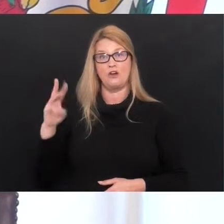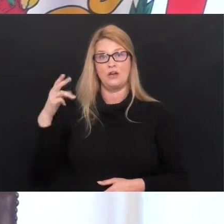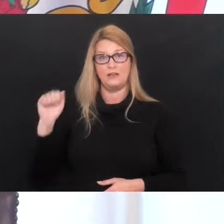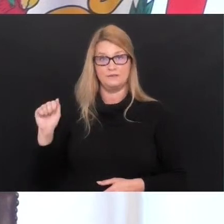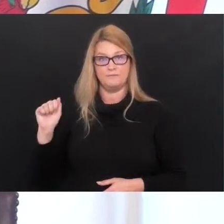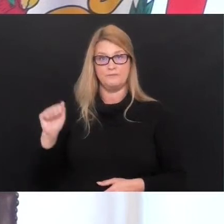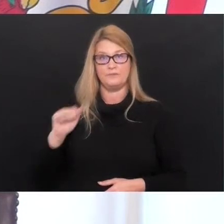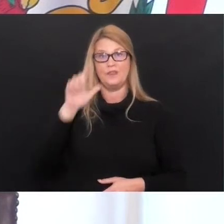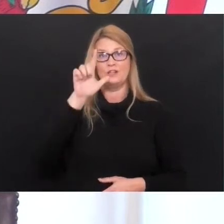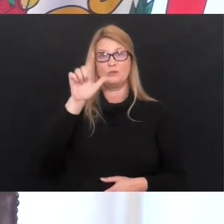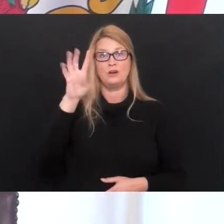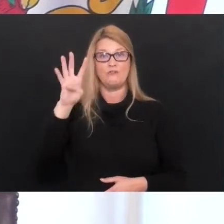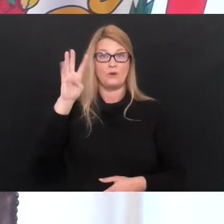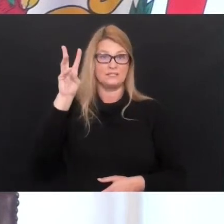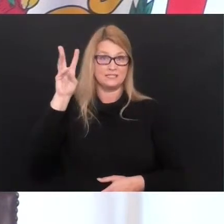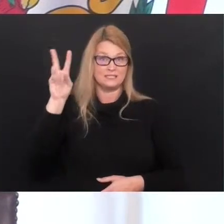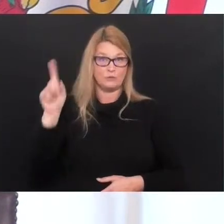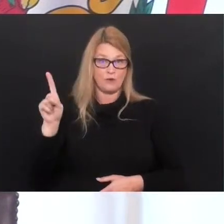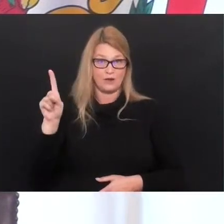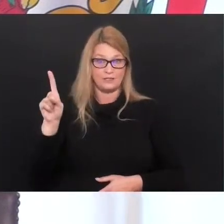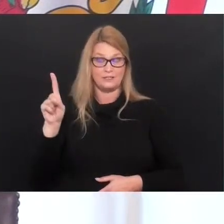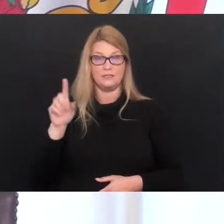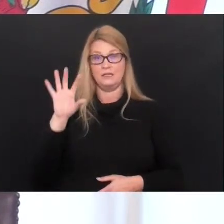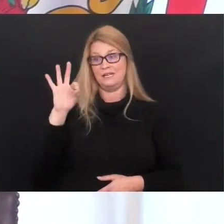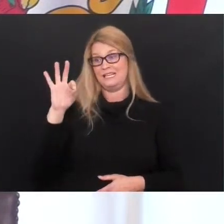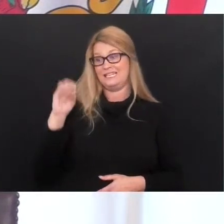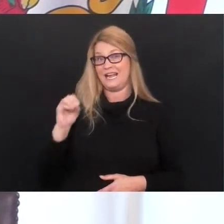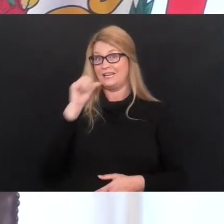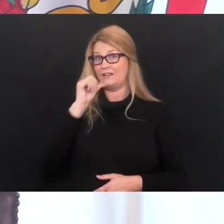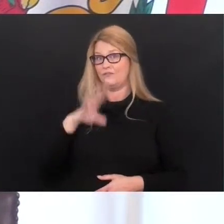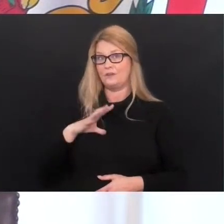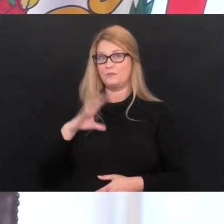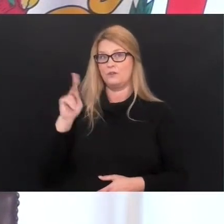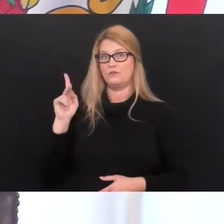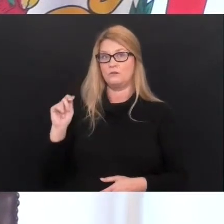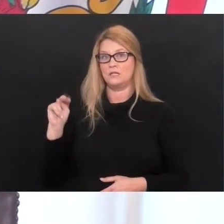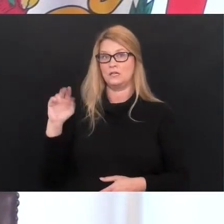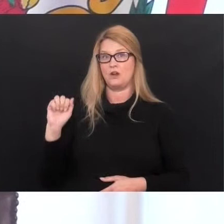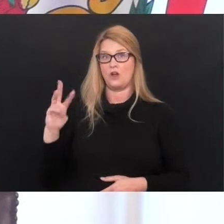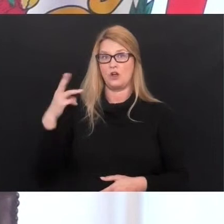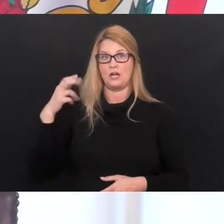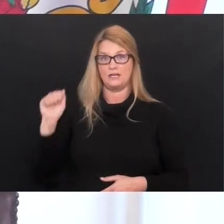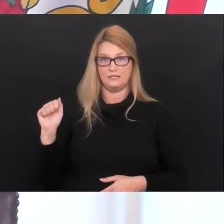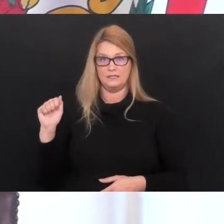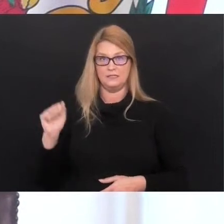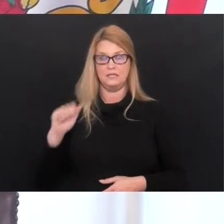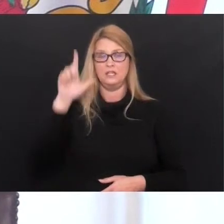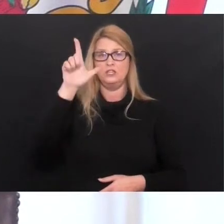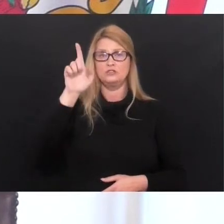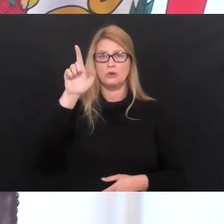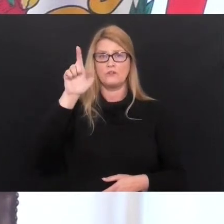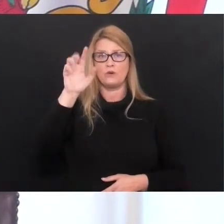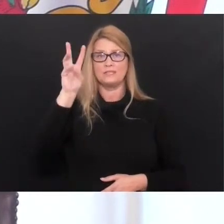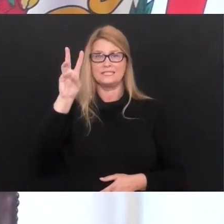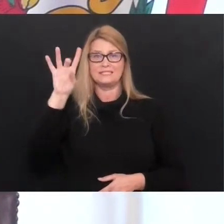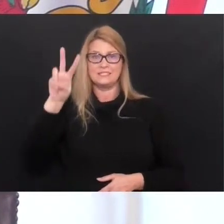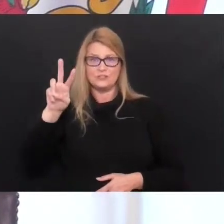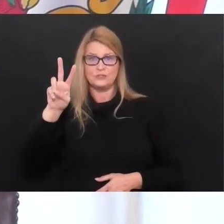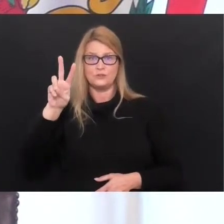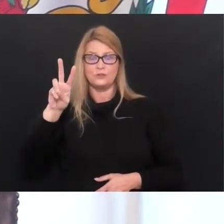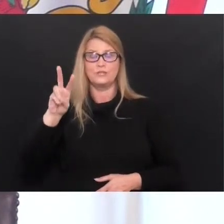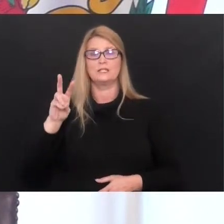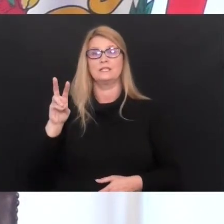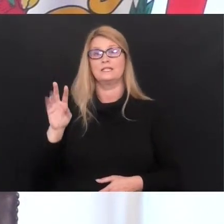Our 2,461st death is a 90-year-old female from Kanawha County. Our 2,462nd